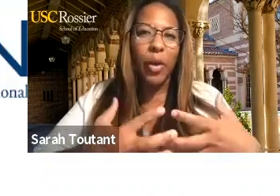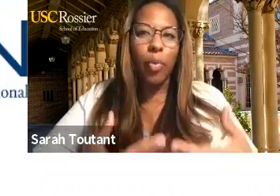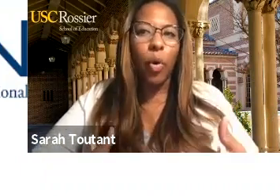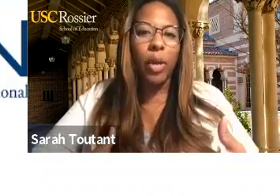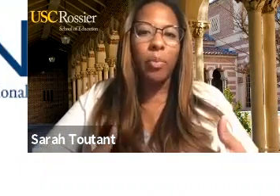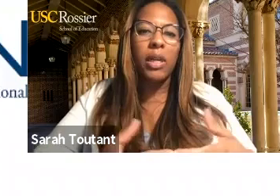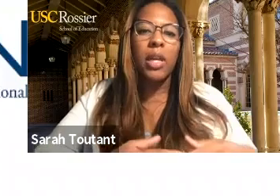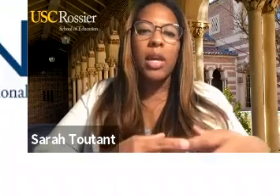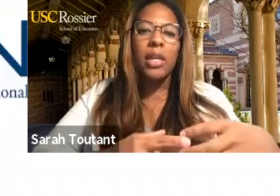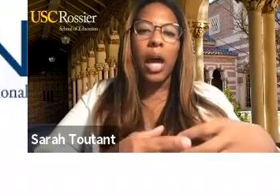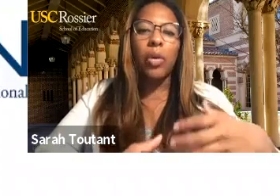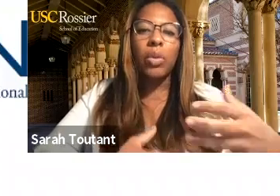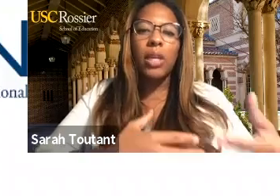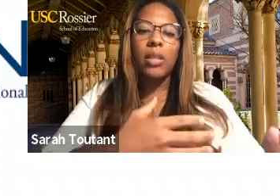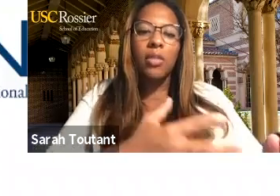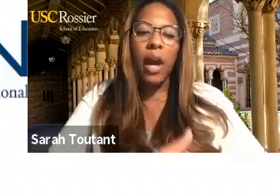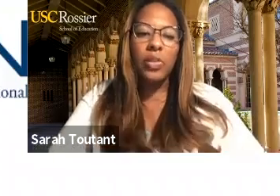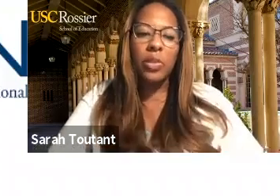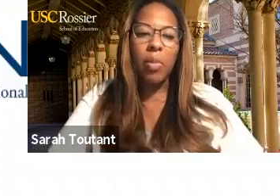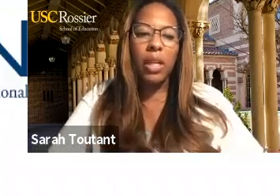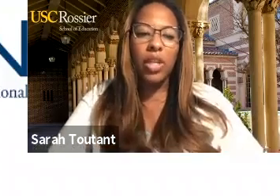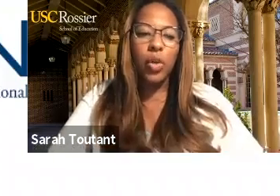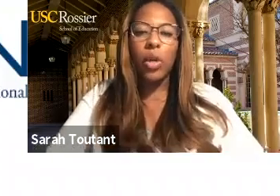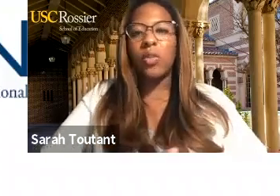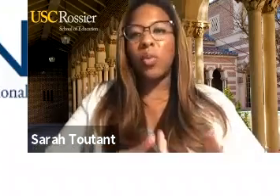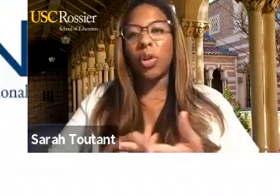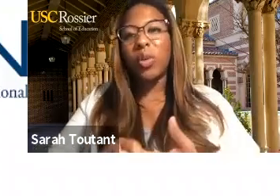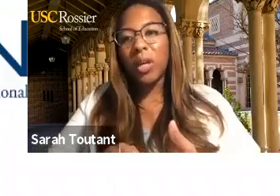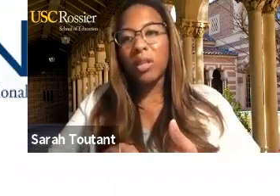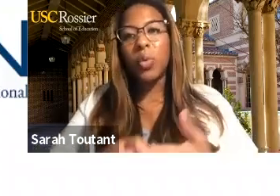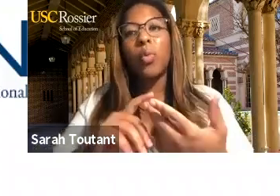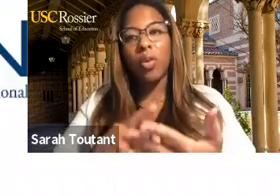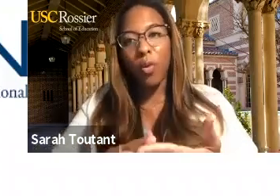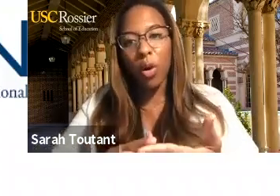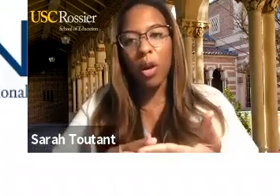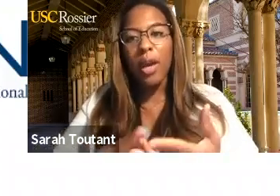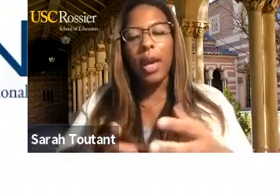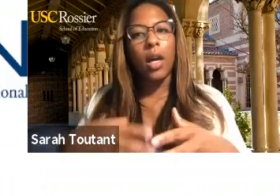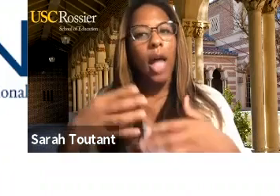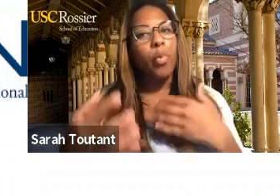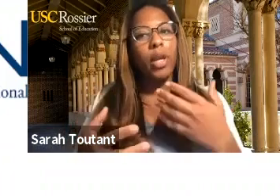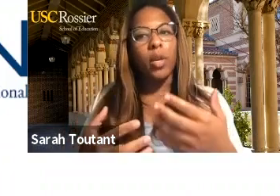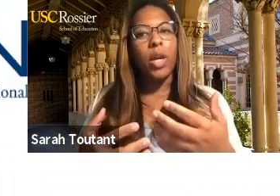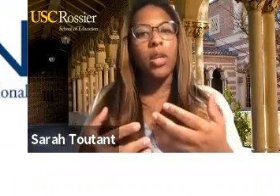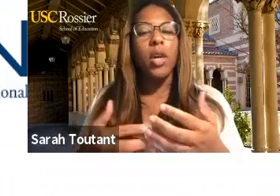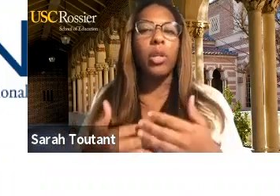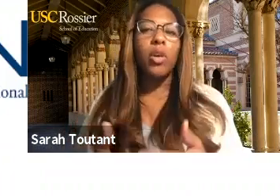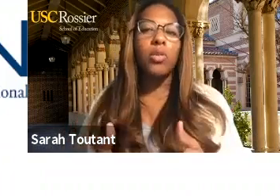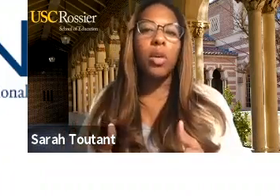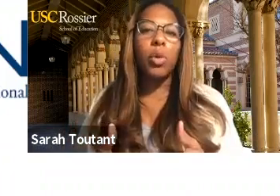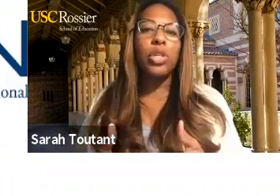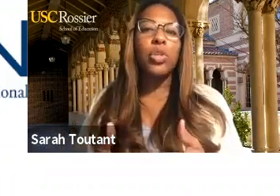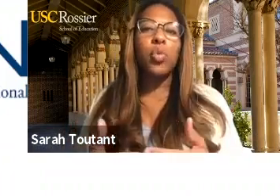actually very important because not only is this advisor somebody that you're going to be working with, doing work for, and collaborating with, but